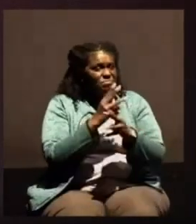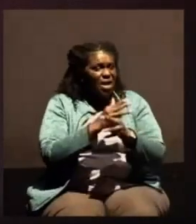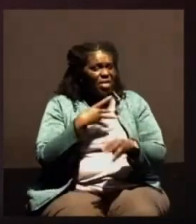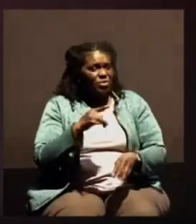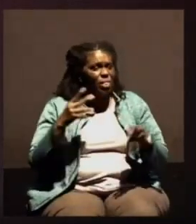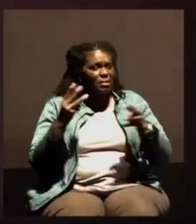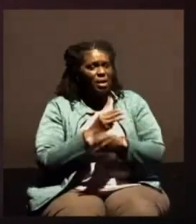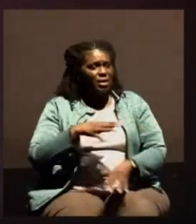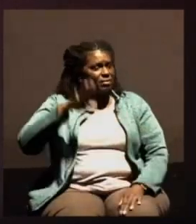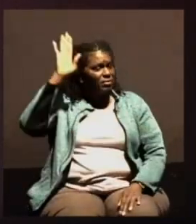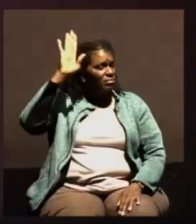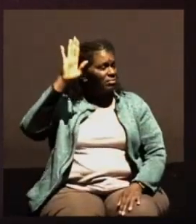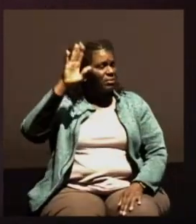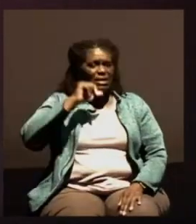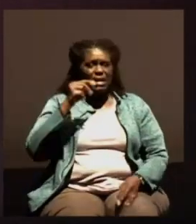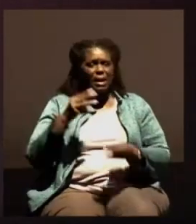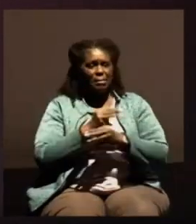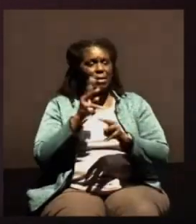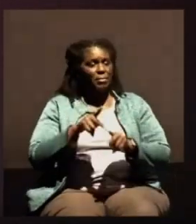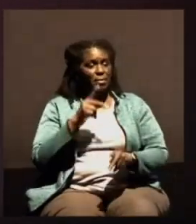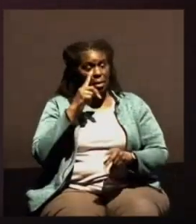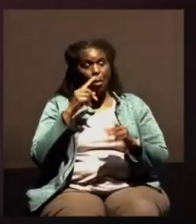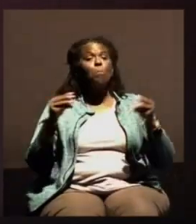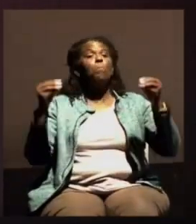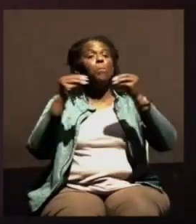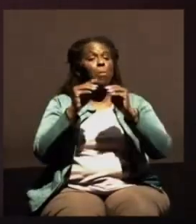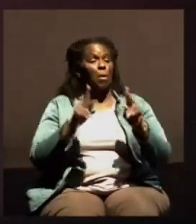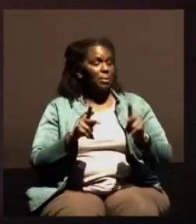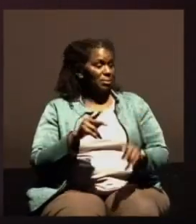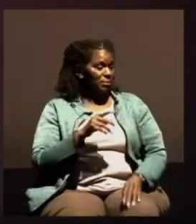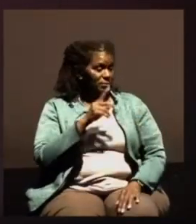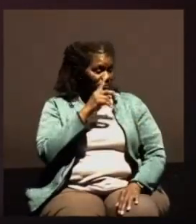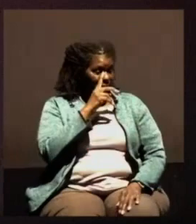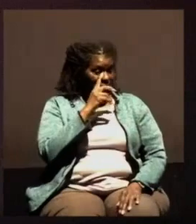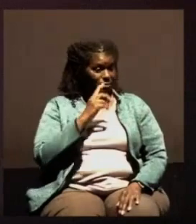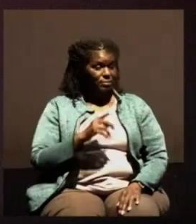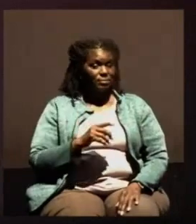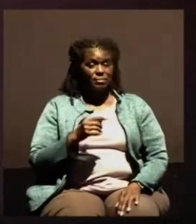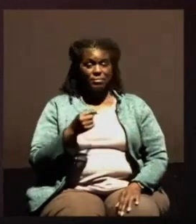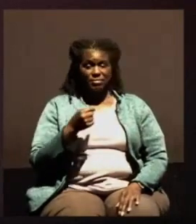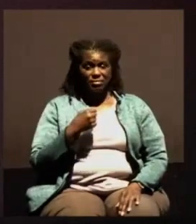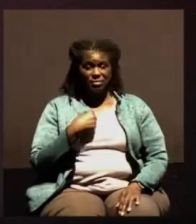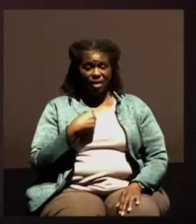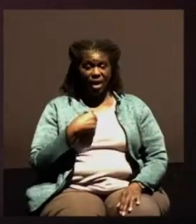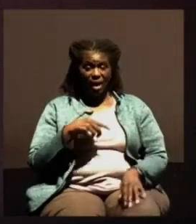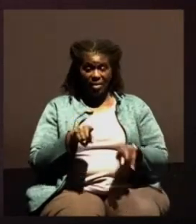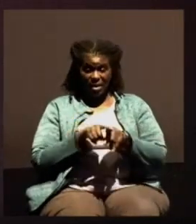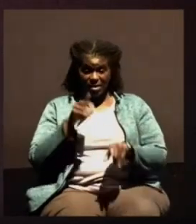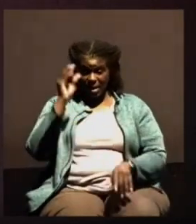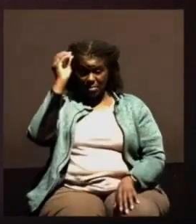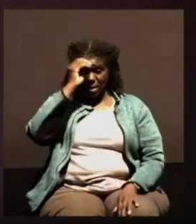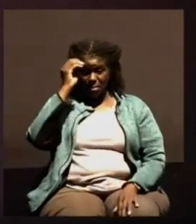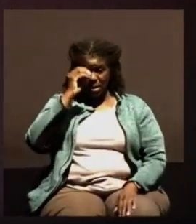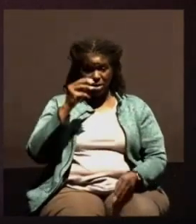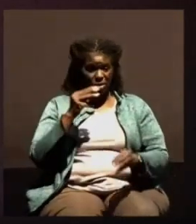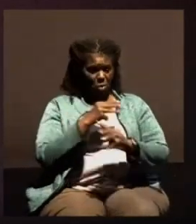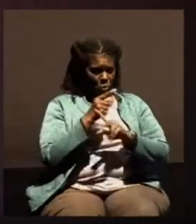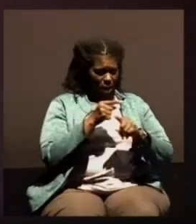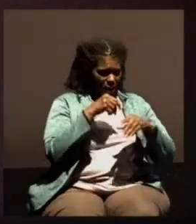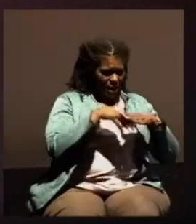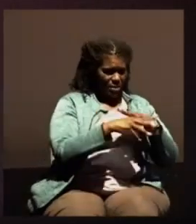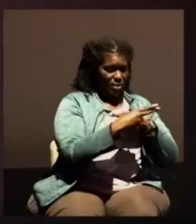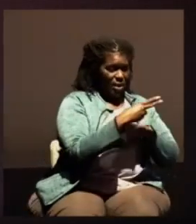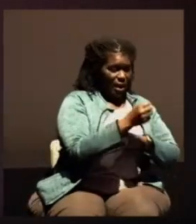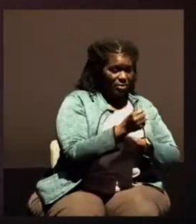like mathematics, and I'm not a math person. A lot more. I had that same opinion of mathematics in high school. All